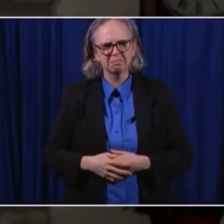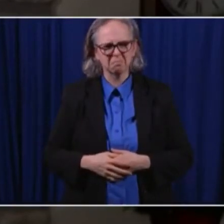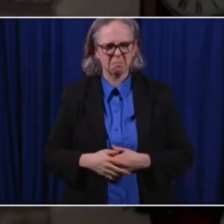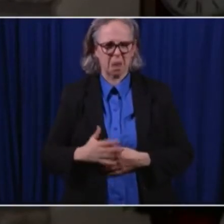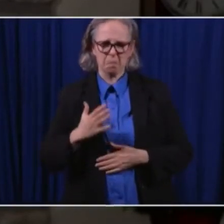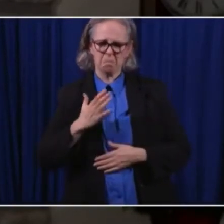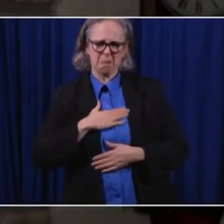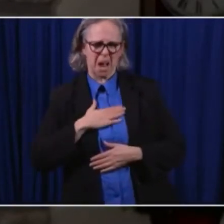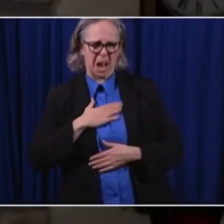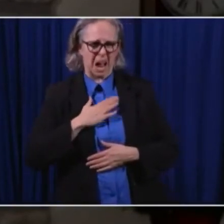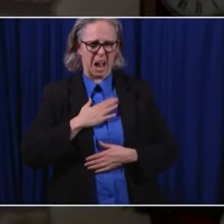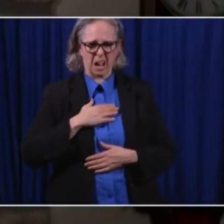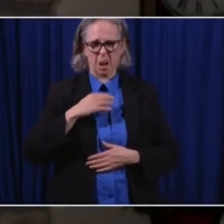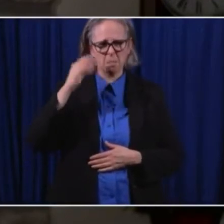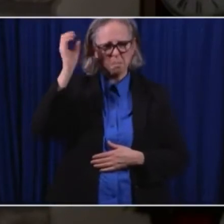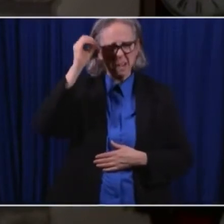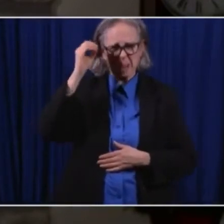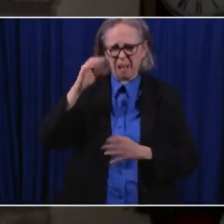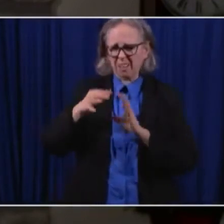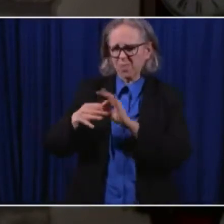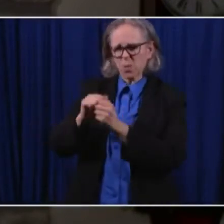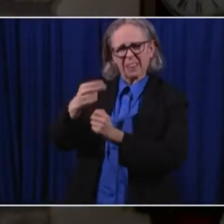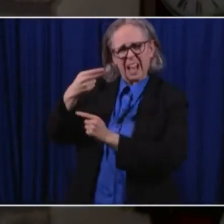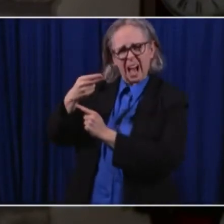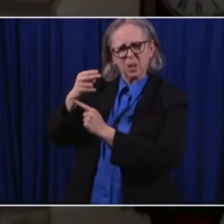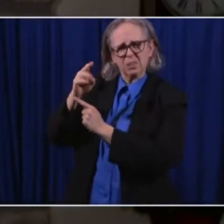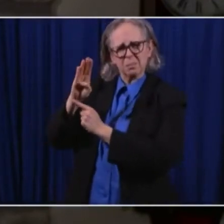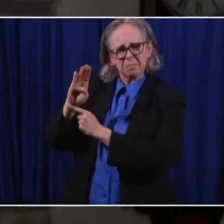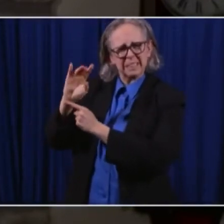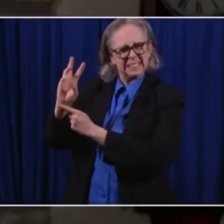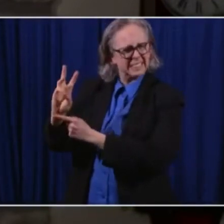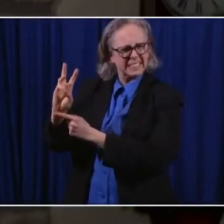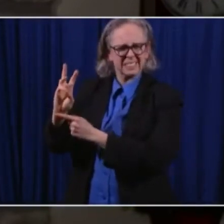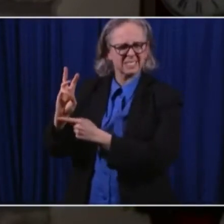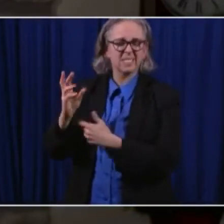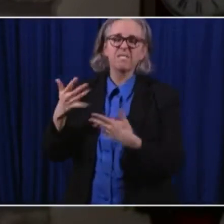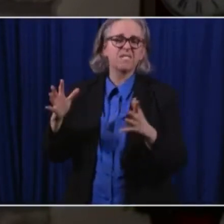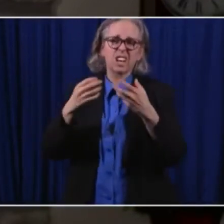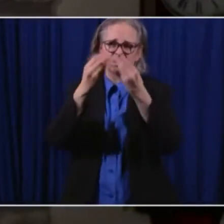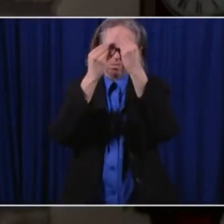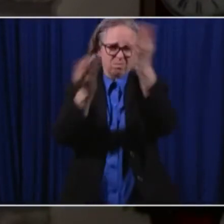clear in regard to that bill, and that bill should be repealed.